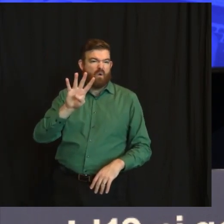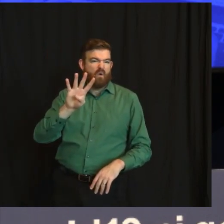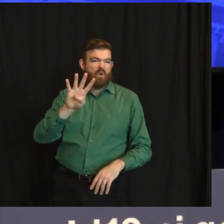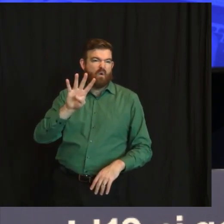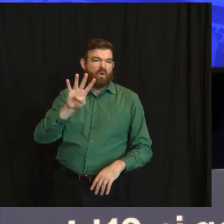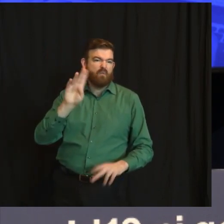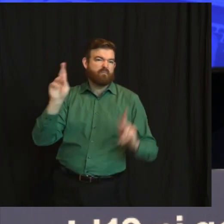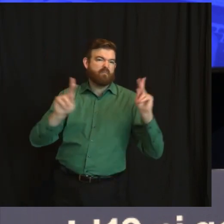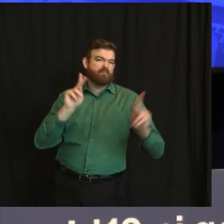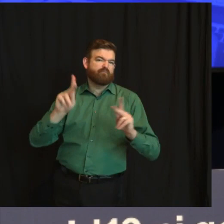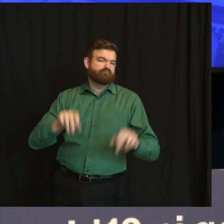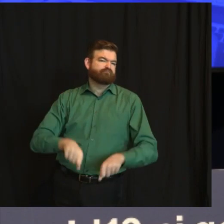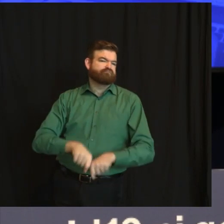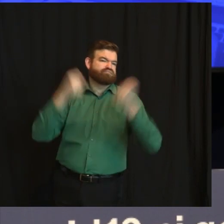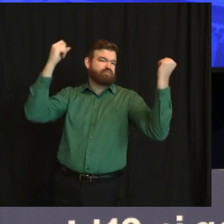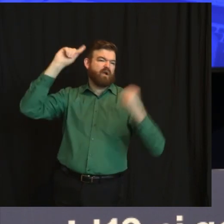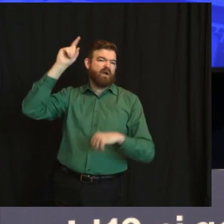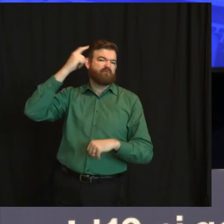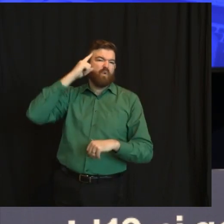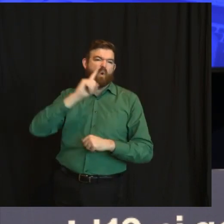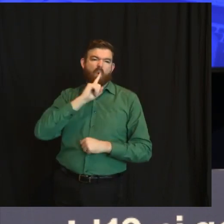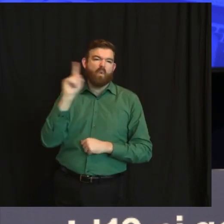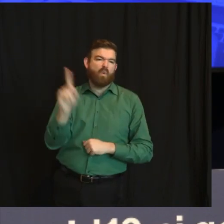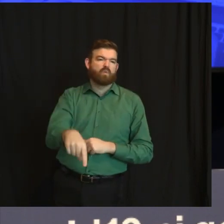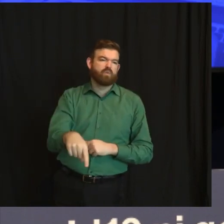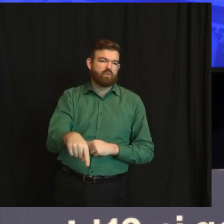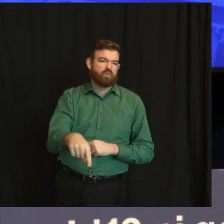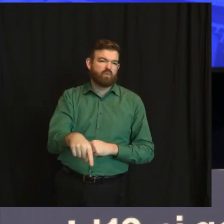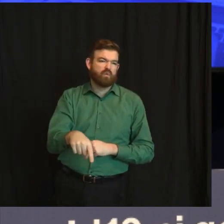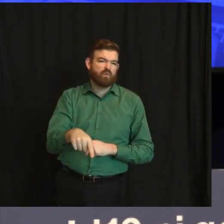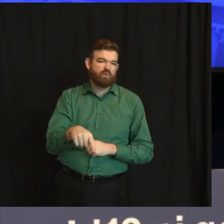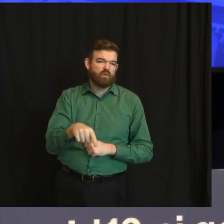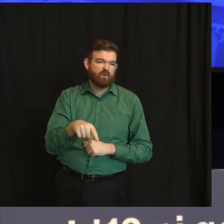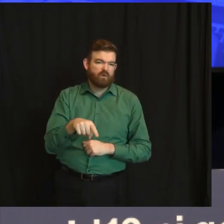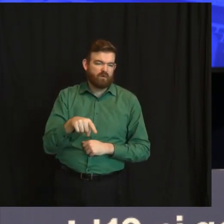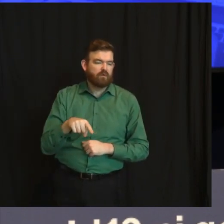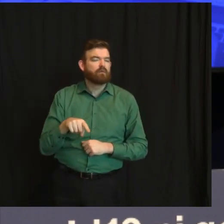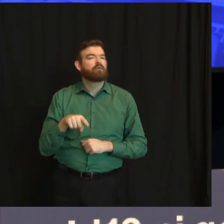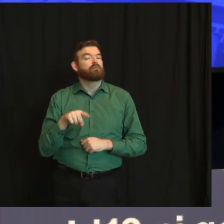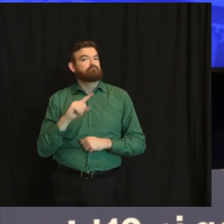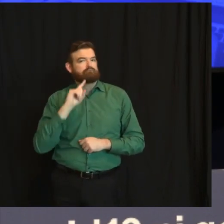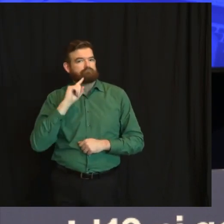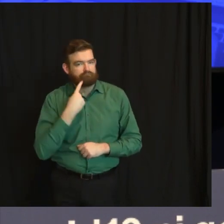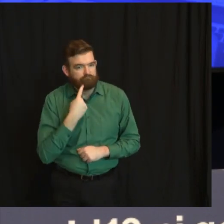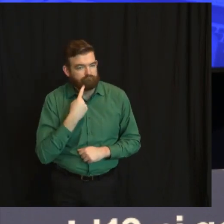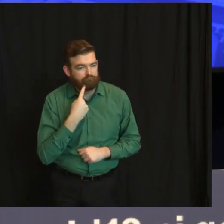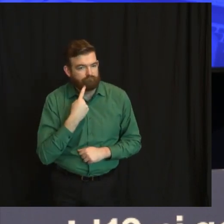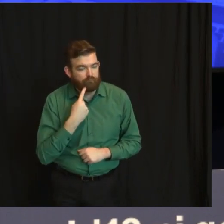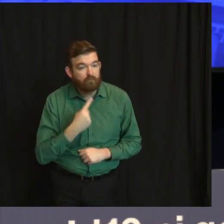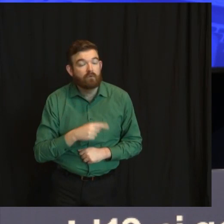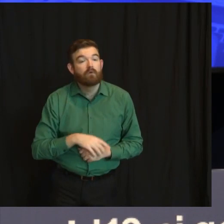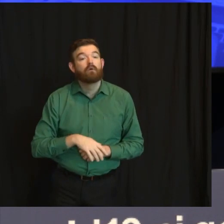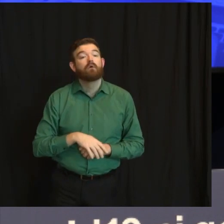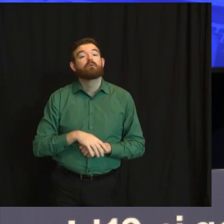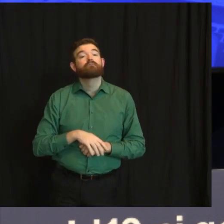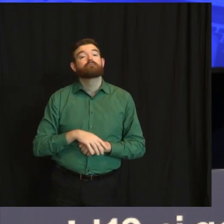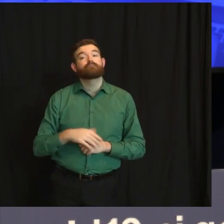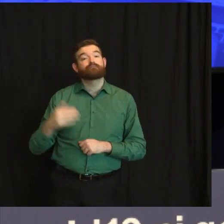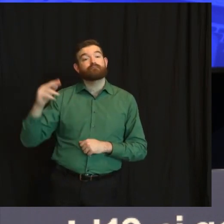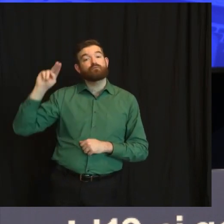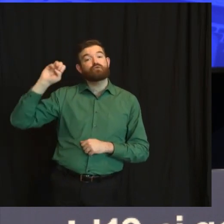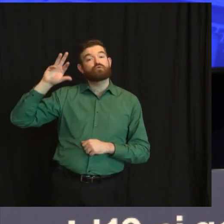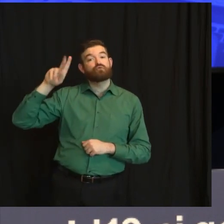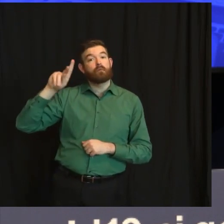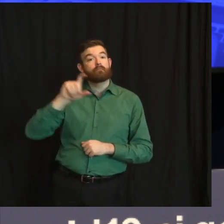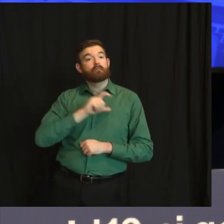when you lay it up against what 9 million residents, for the most part, are doing. With regards to the overnight, Newark Police Department issued